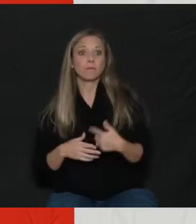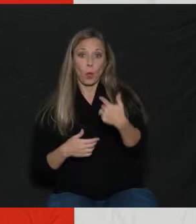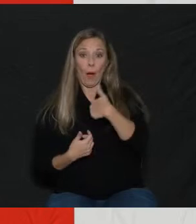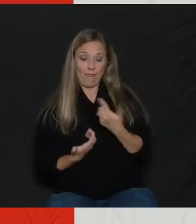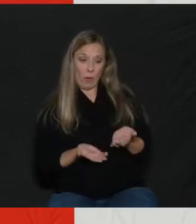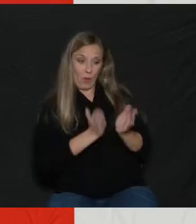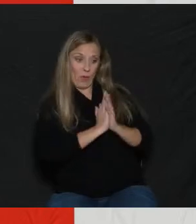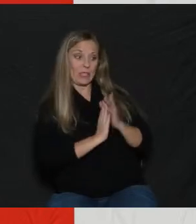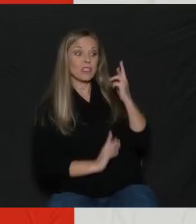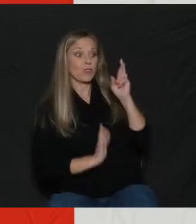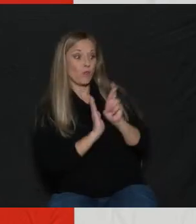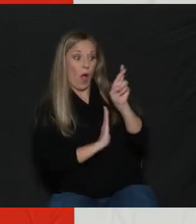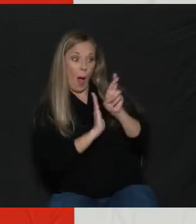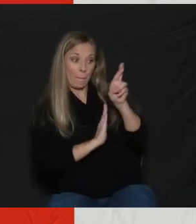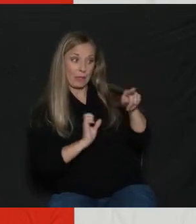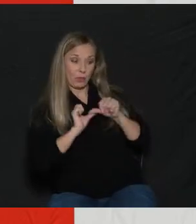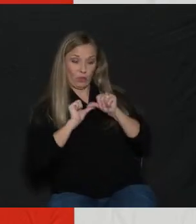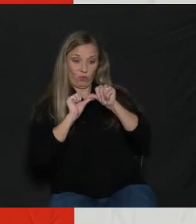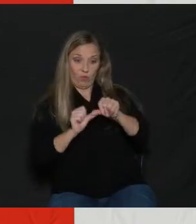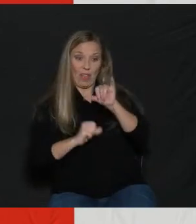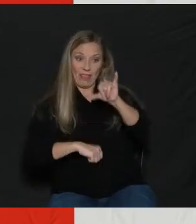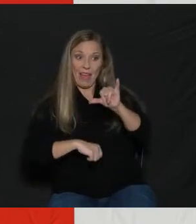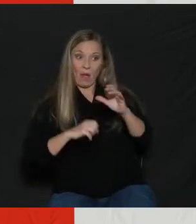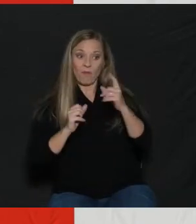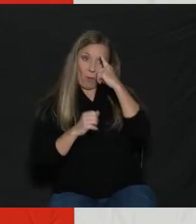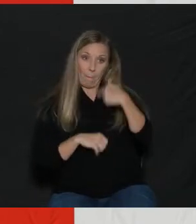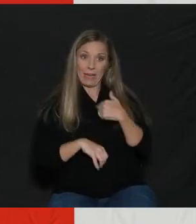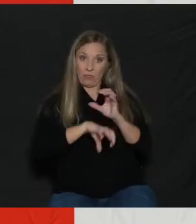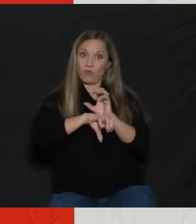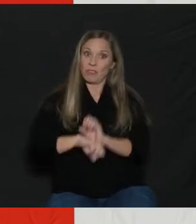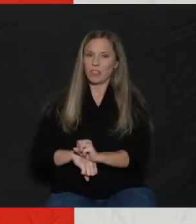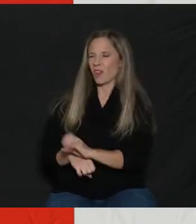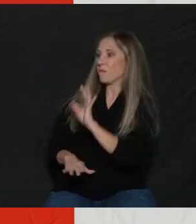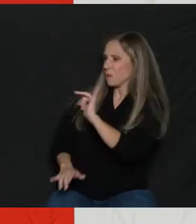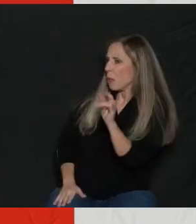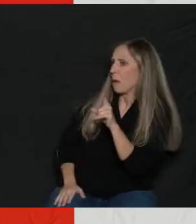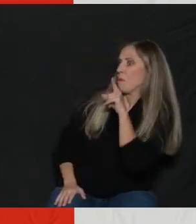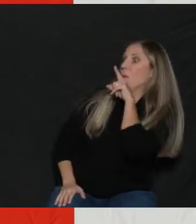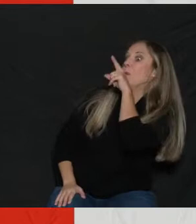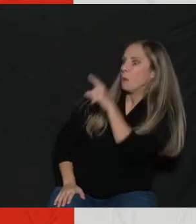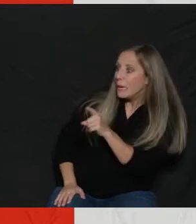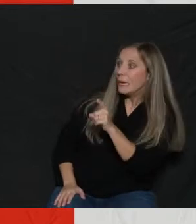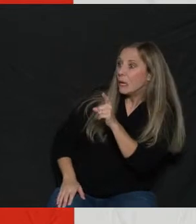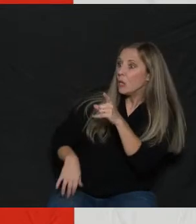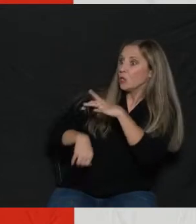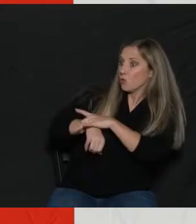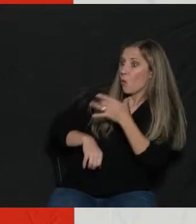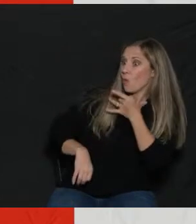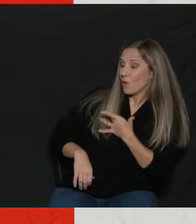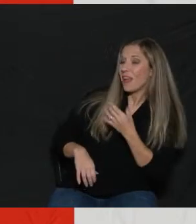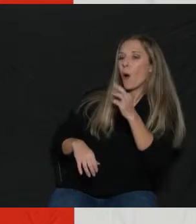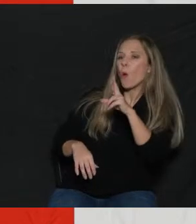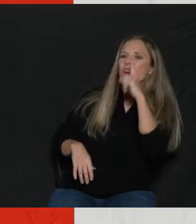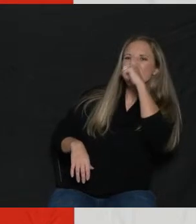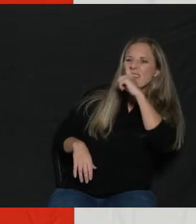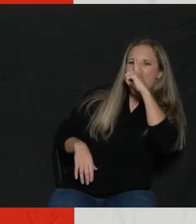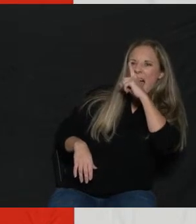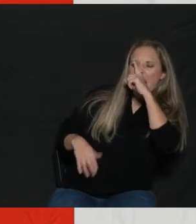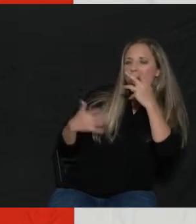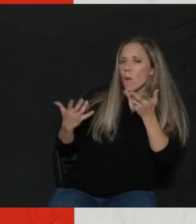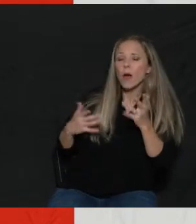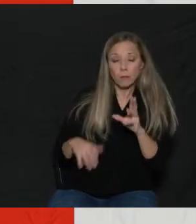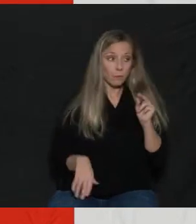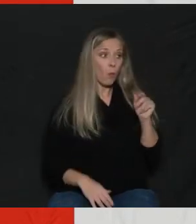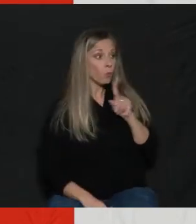on this tradition for me. Is And, it real jewelry or just like costume or fake jewelry? It didn't matter. No, it was real. Okay, It was well, I real. wish I would have known that. Yeah, it was